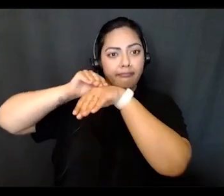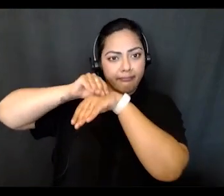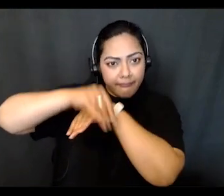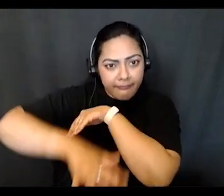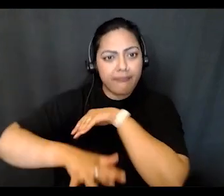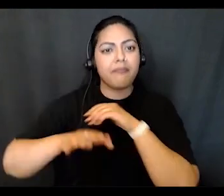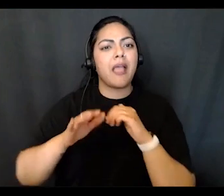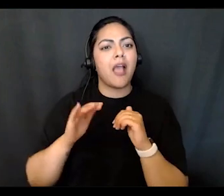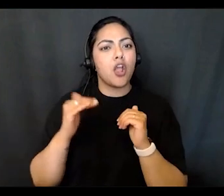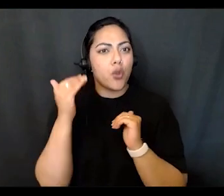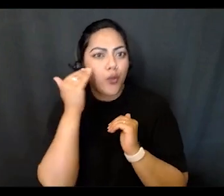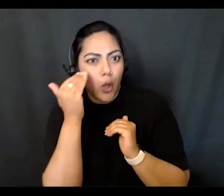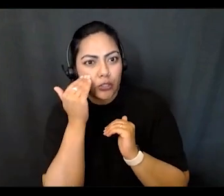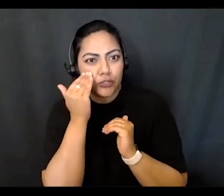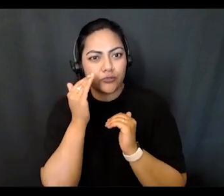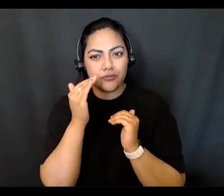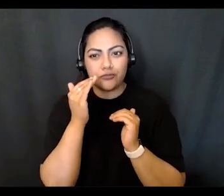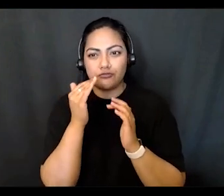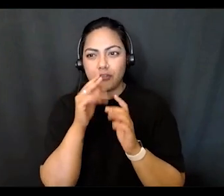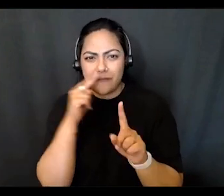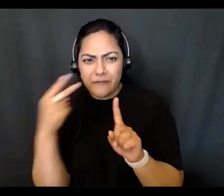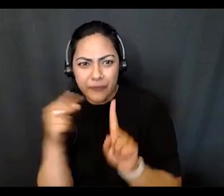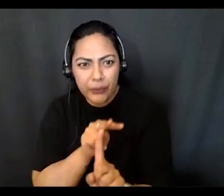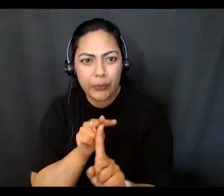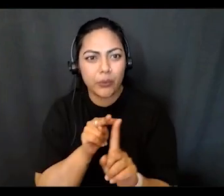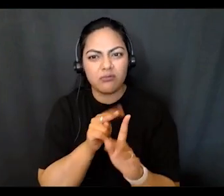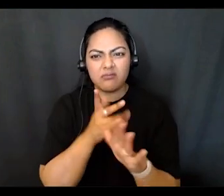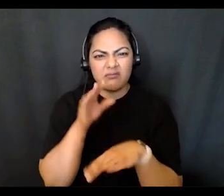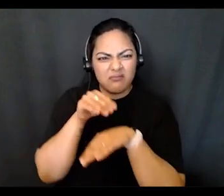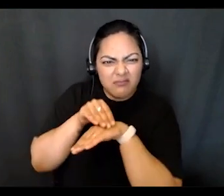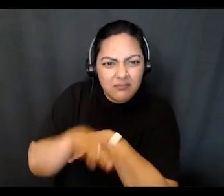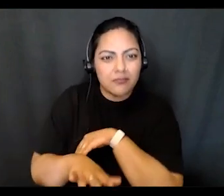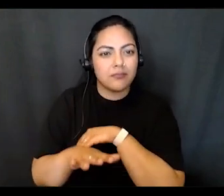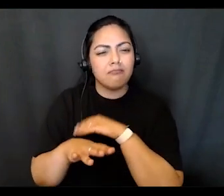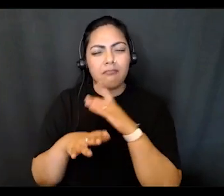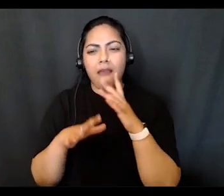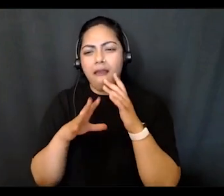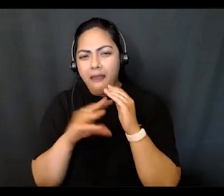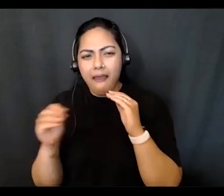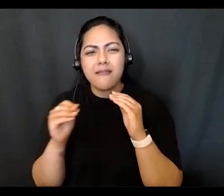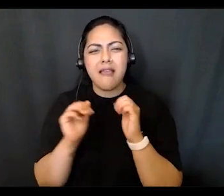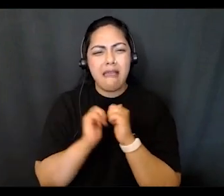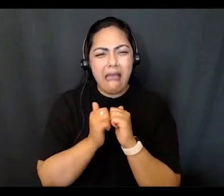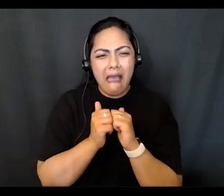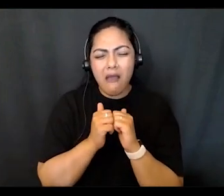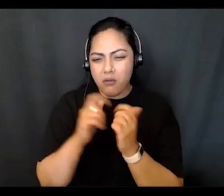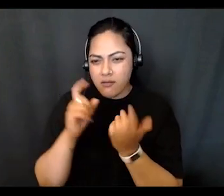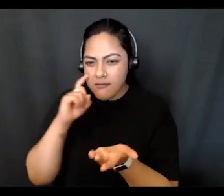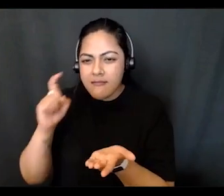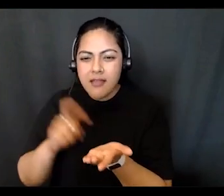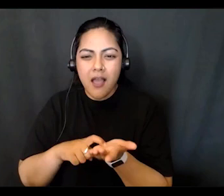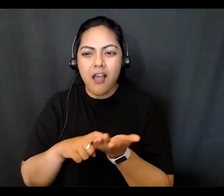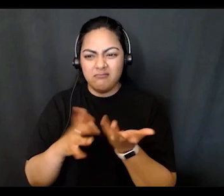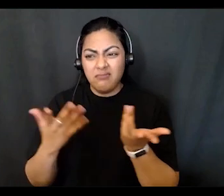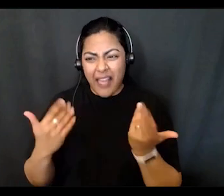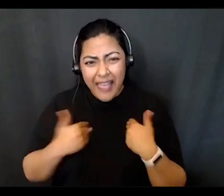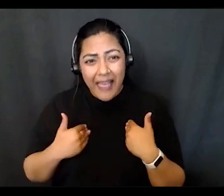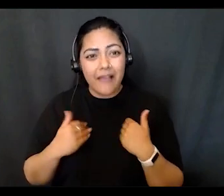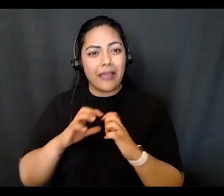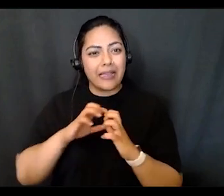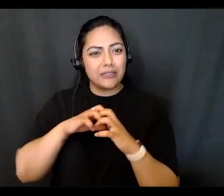the social construction, or, what we need to look at around intersectional realities. And then, of